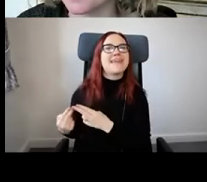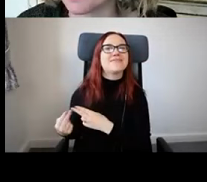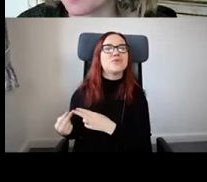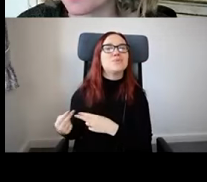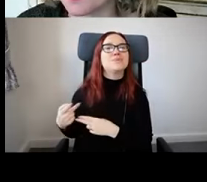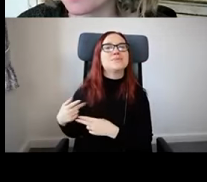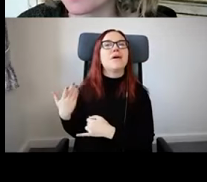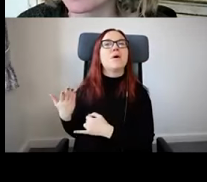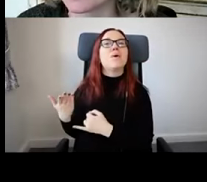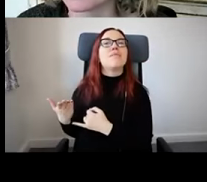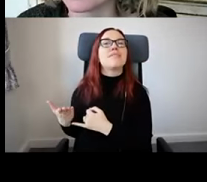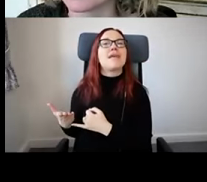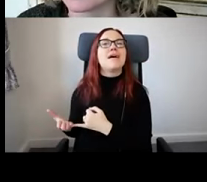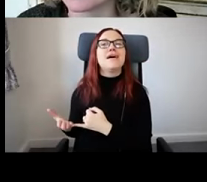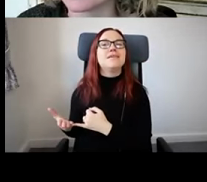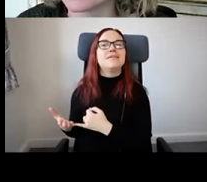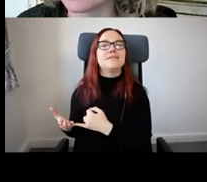story. A whole bunch of people